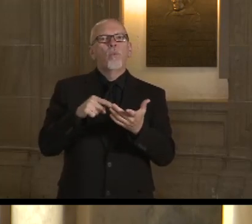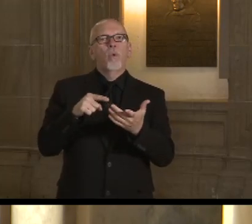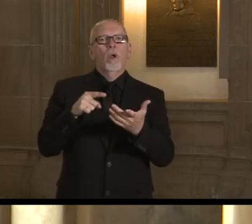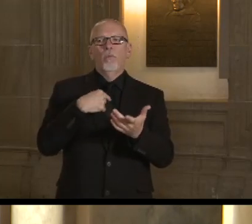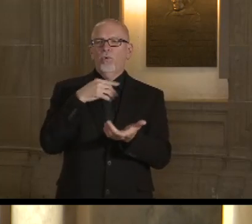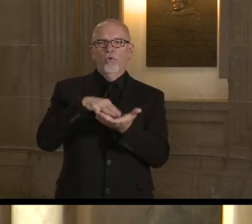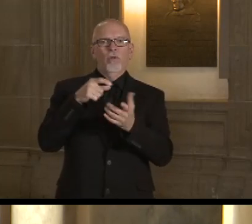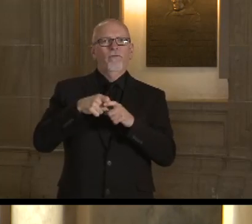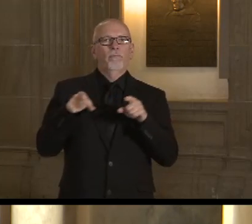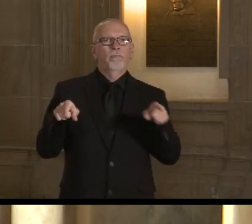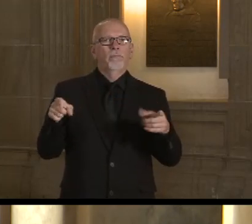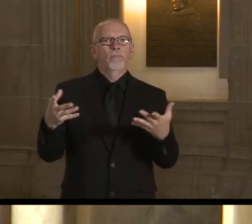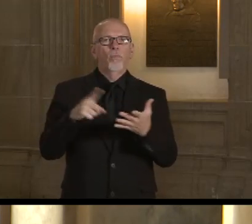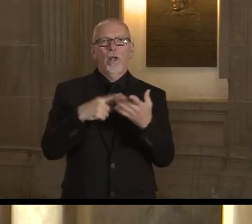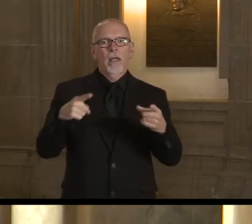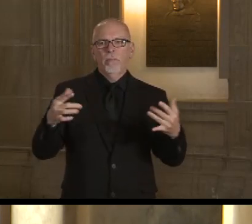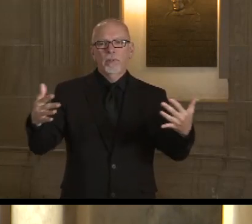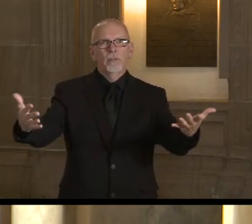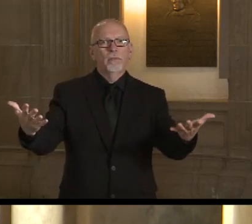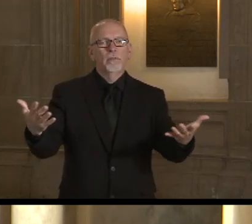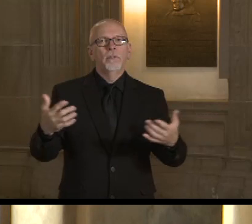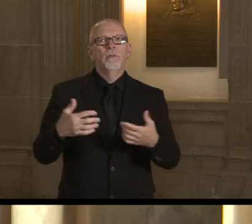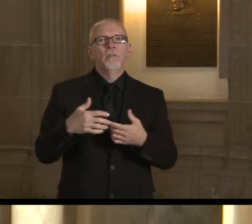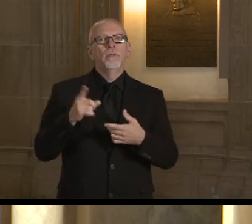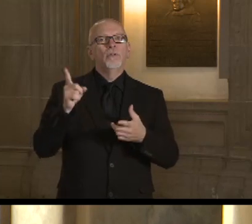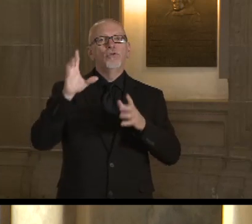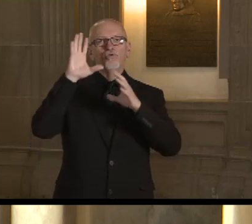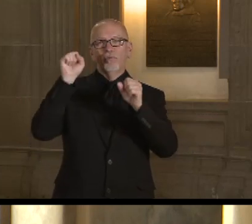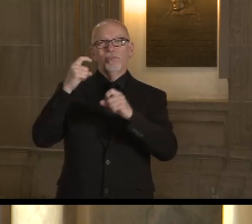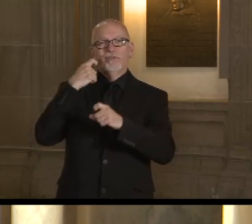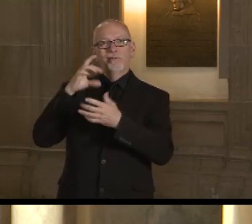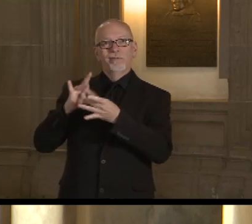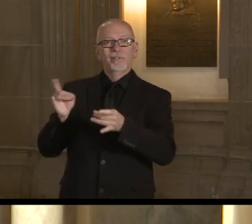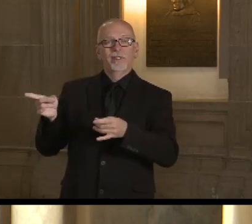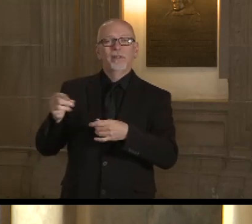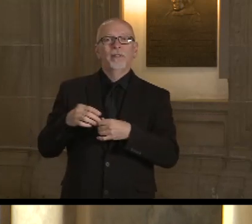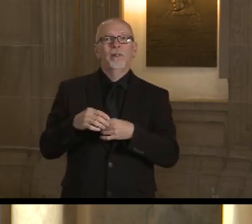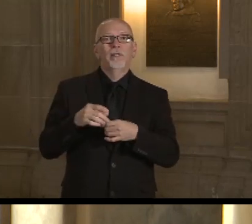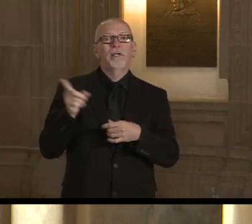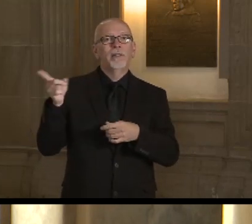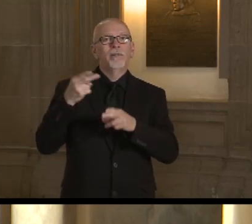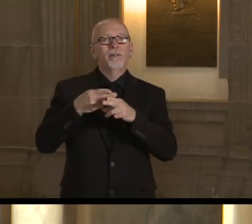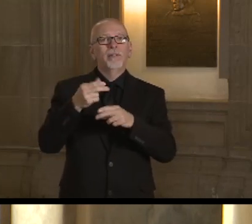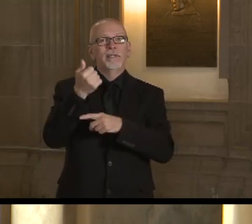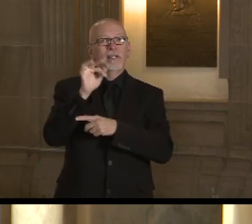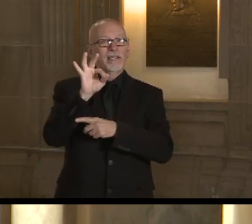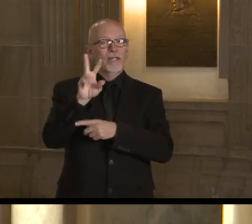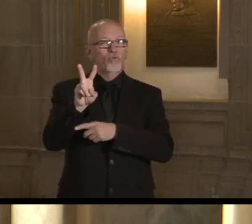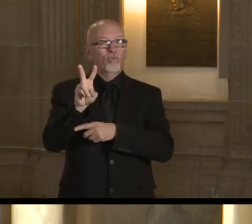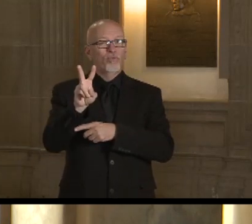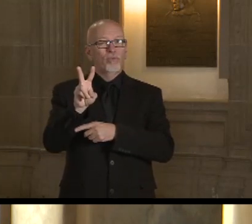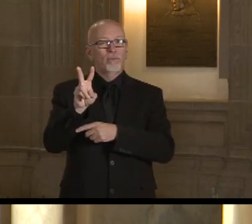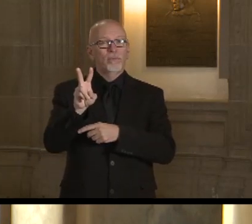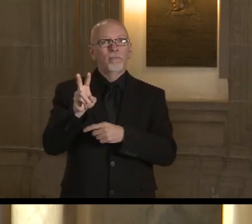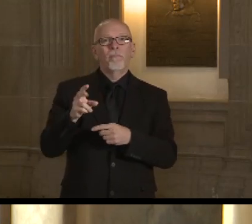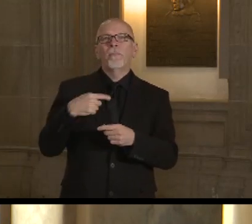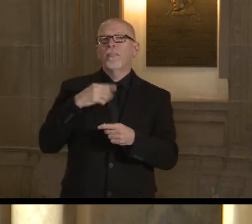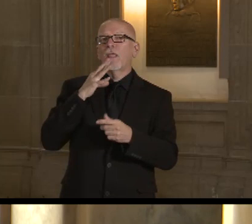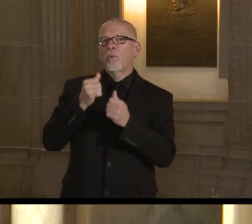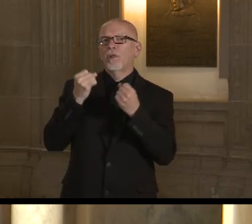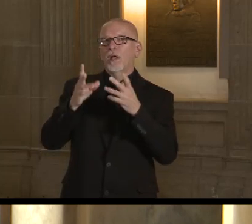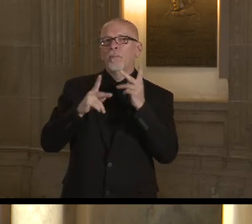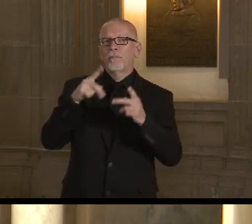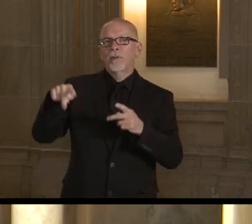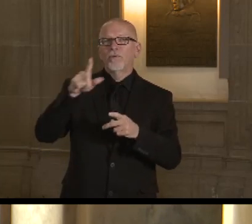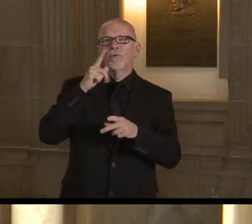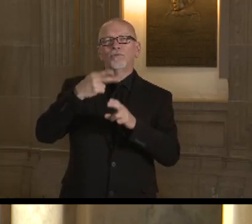it? What, as the superintendent said, he referred to 1992. I've been talking to a lot of people who have